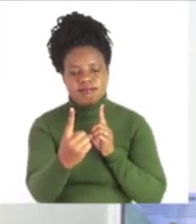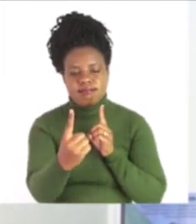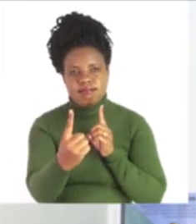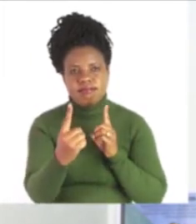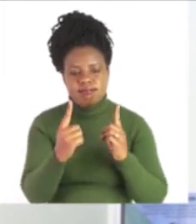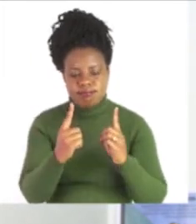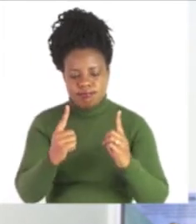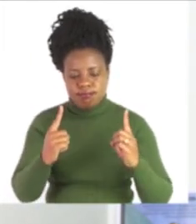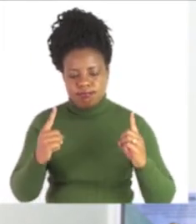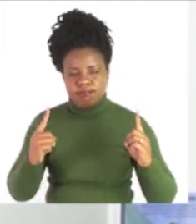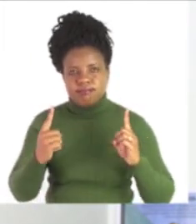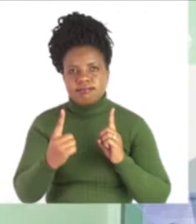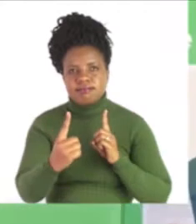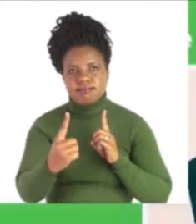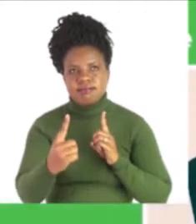stretching out.